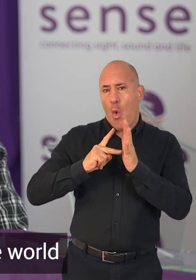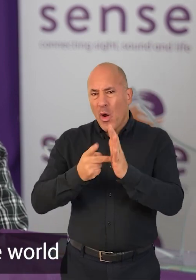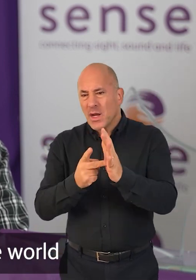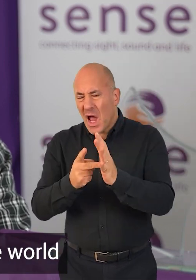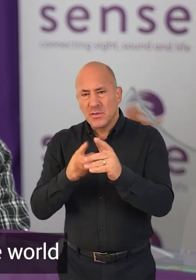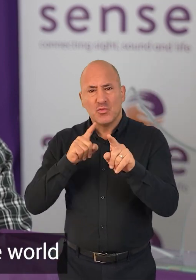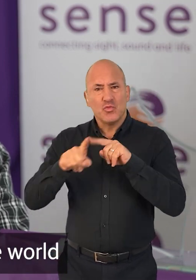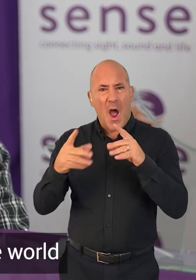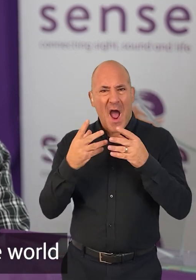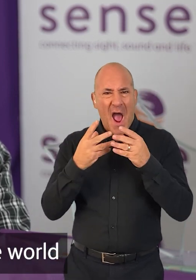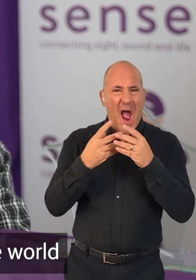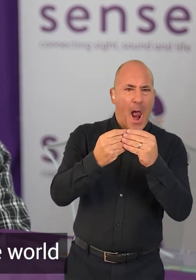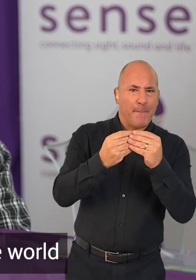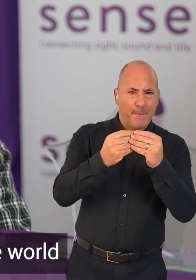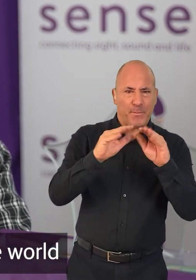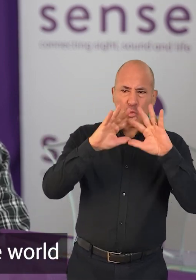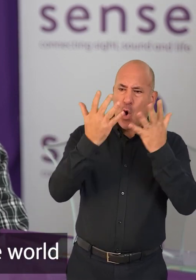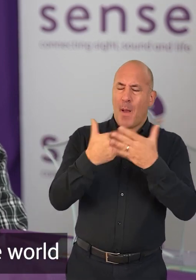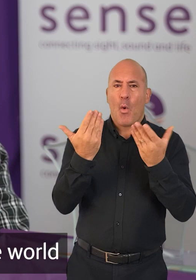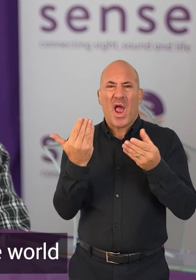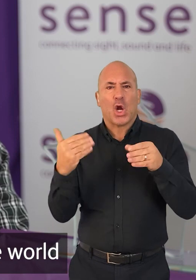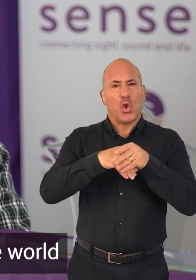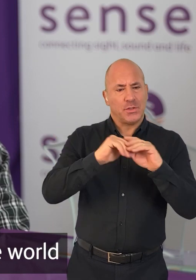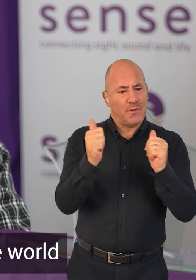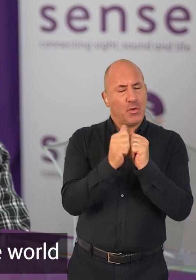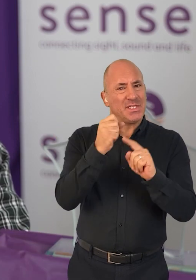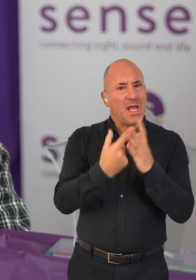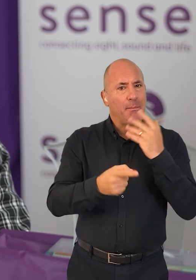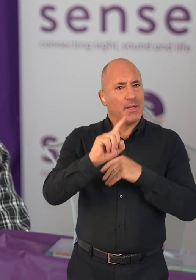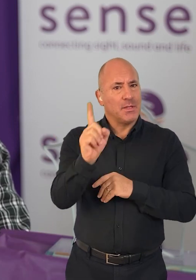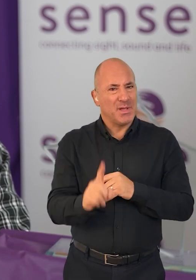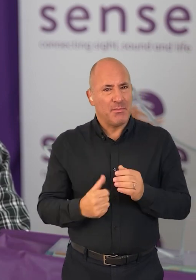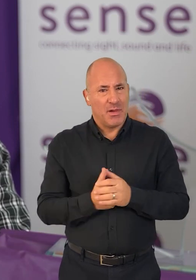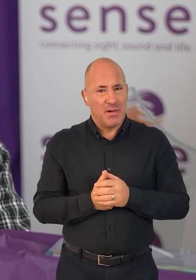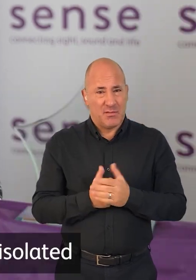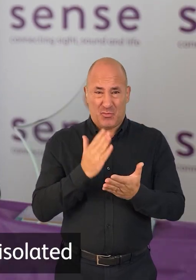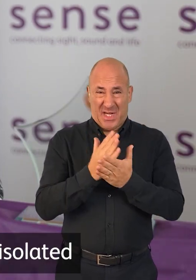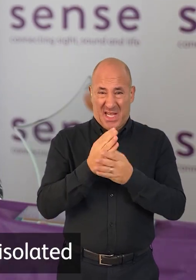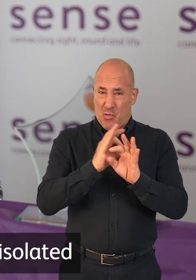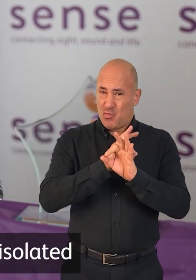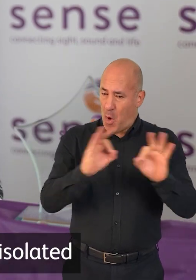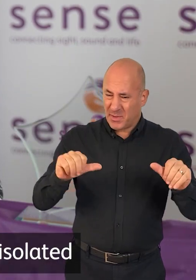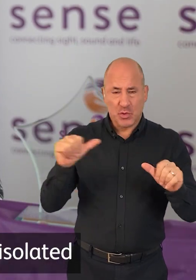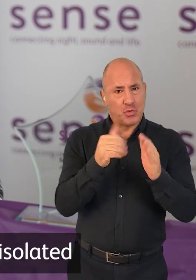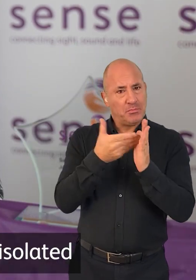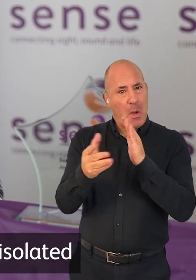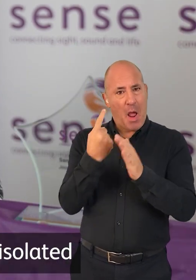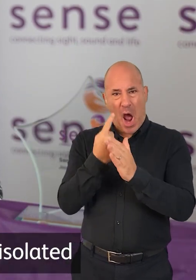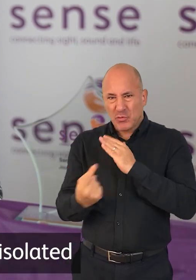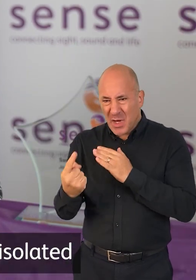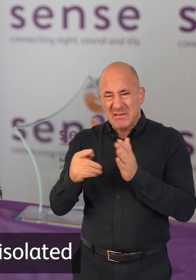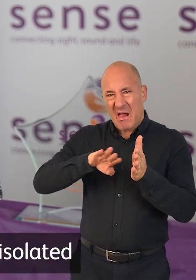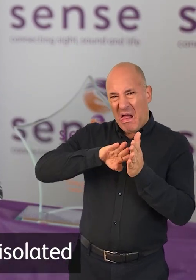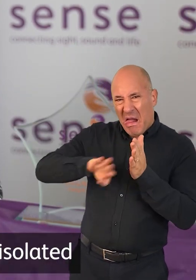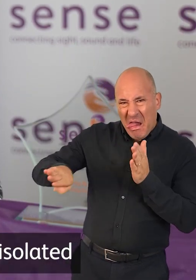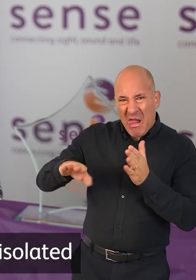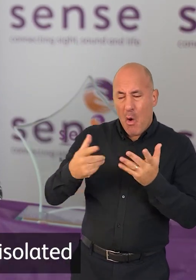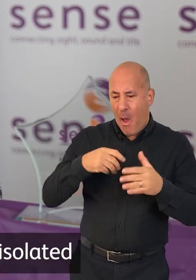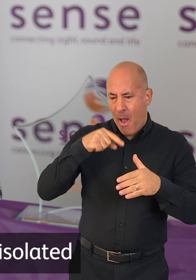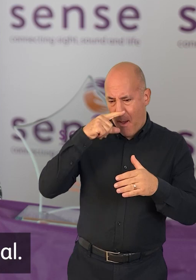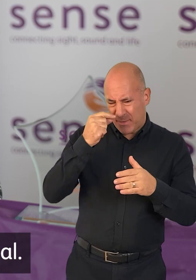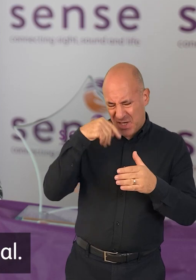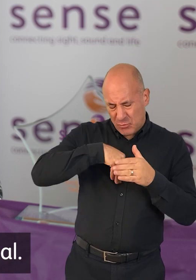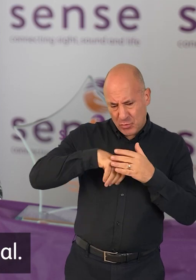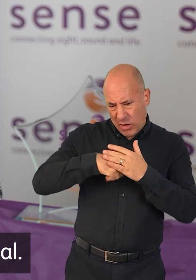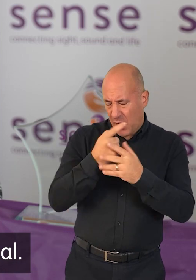organisations who are helping to create a more inclusive world for disabled people. No one with complex disabilities should be